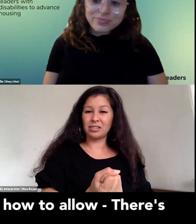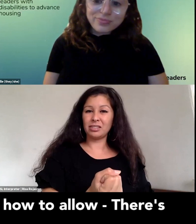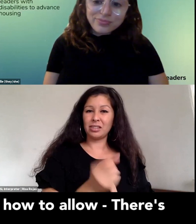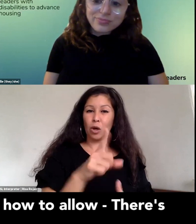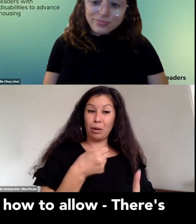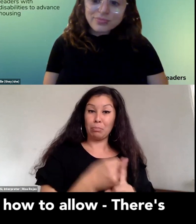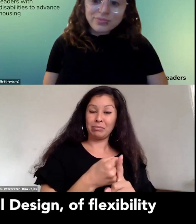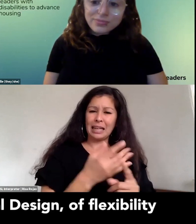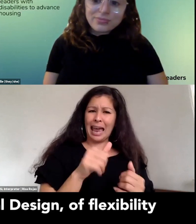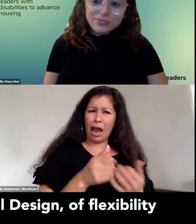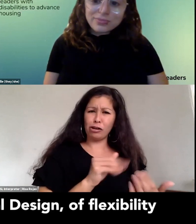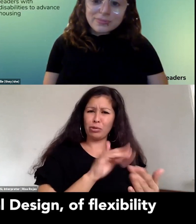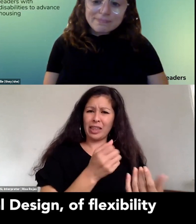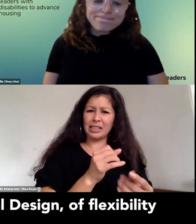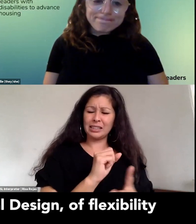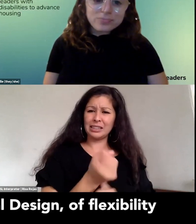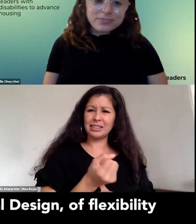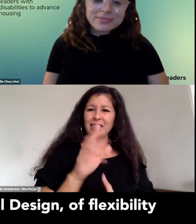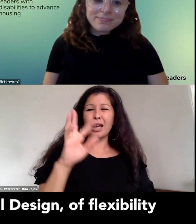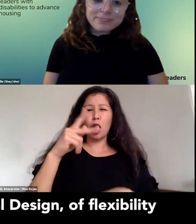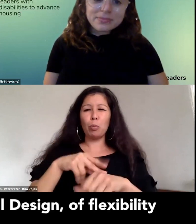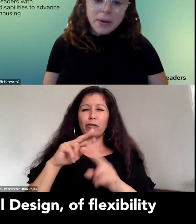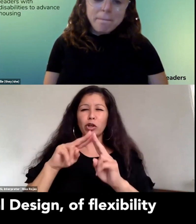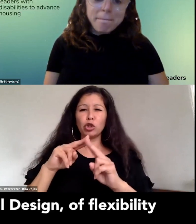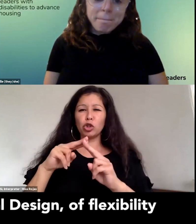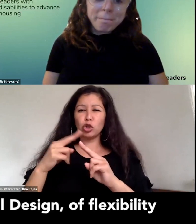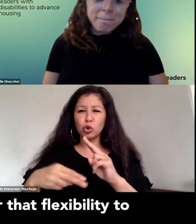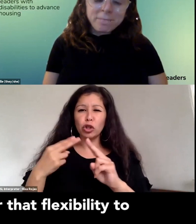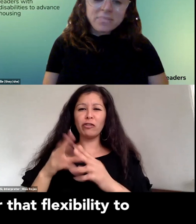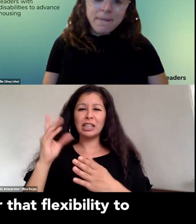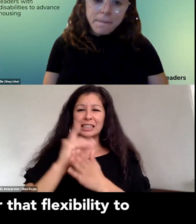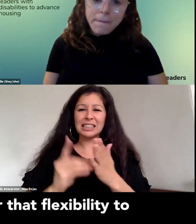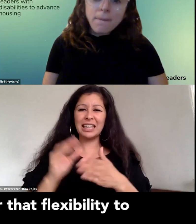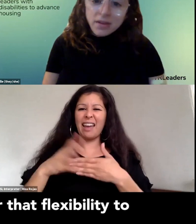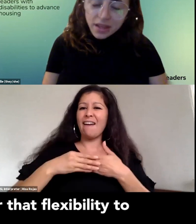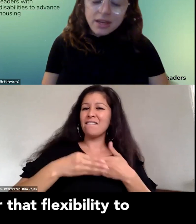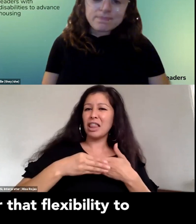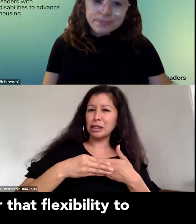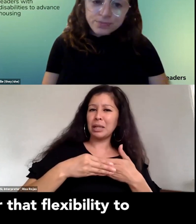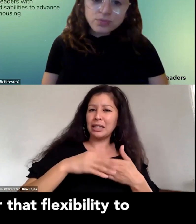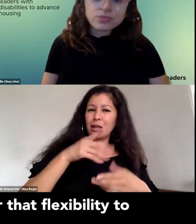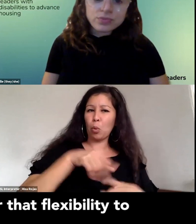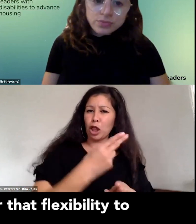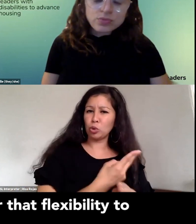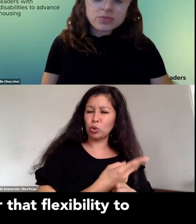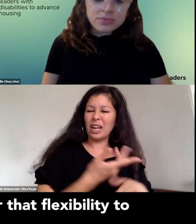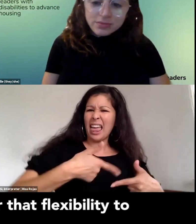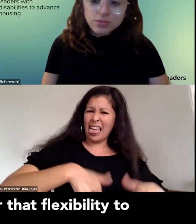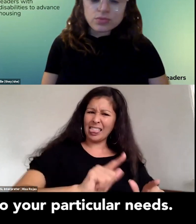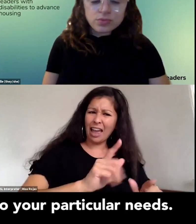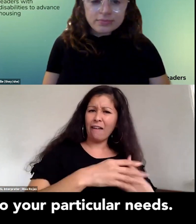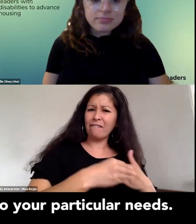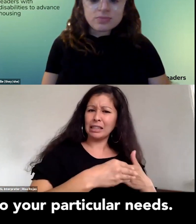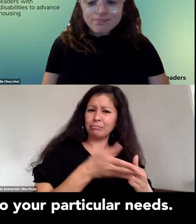to allow. There's a principle of universal design of flexibility and use, allowing for that flexibility